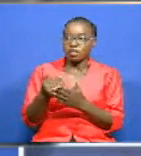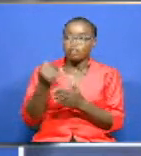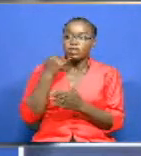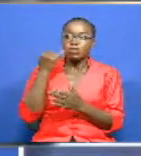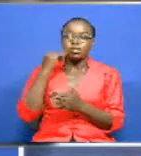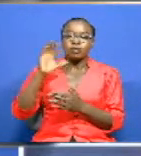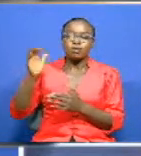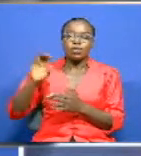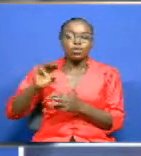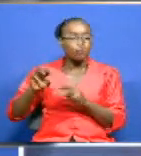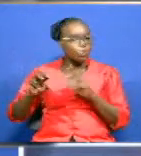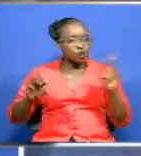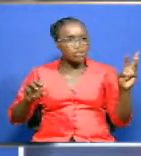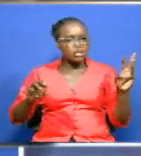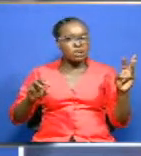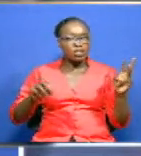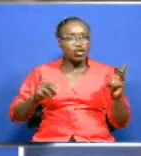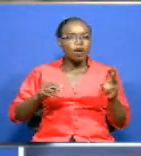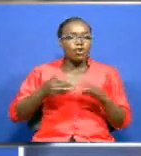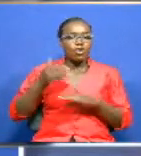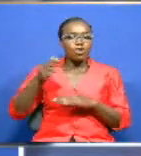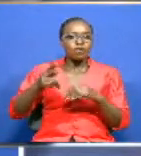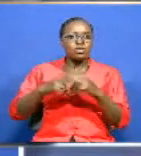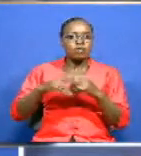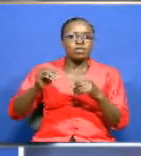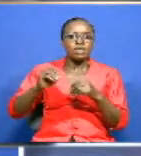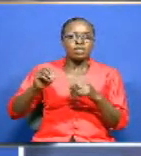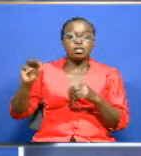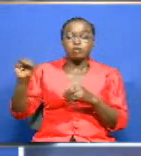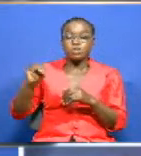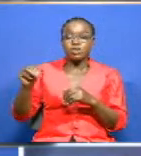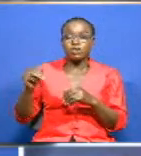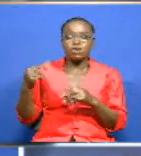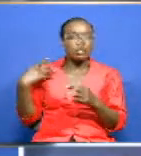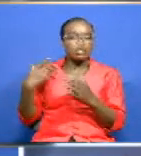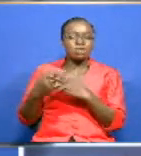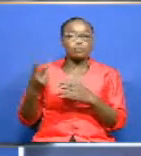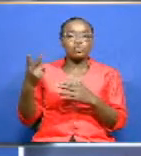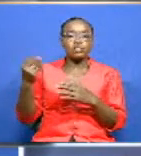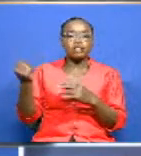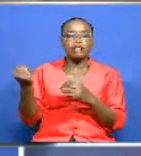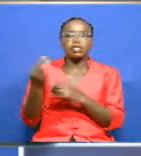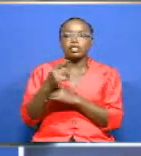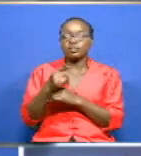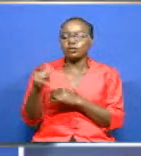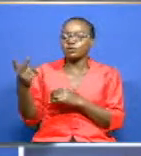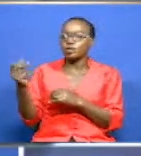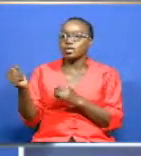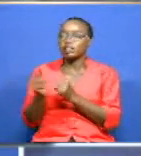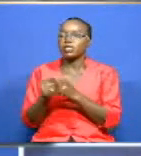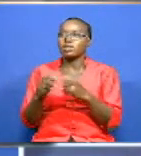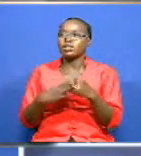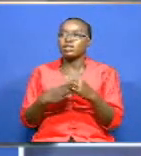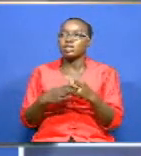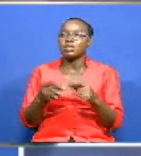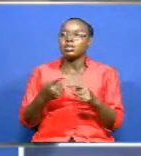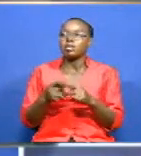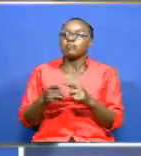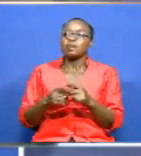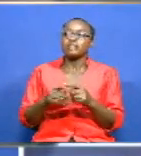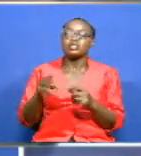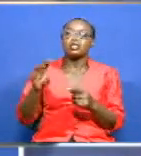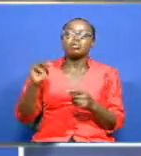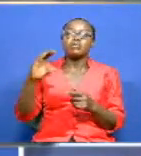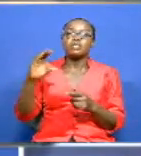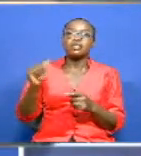imekuwa ikipokea over 700 million since 2013 to 2019. Lakini sisi kama wakilishi wa Nakuru